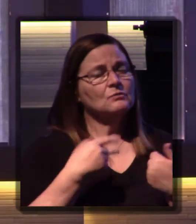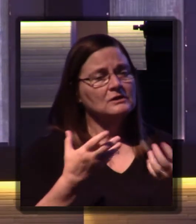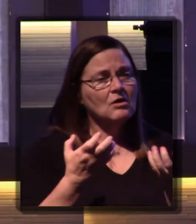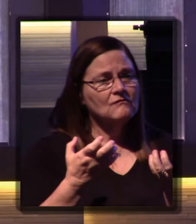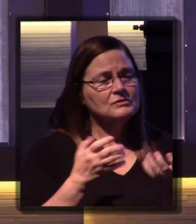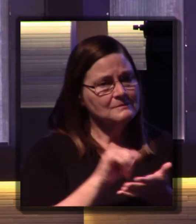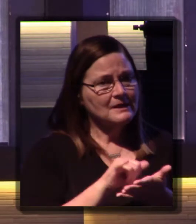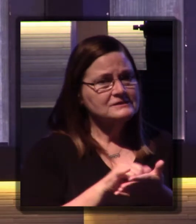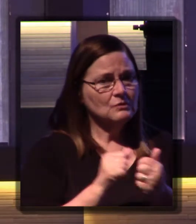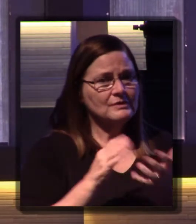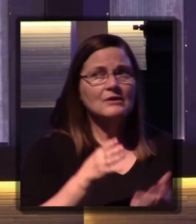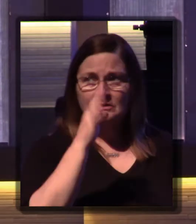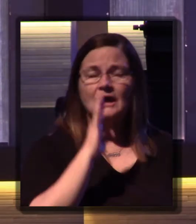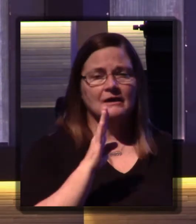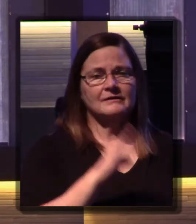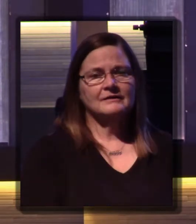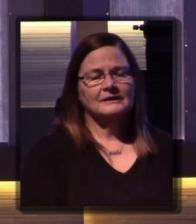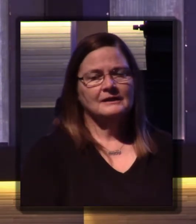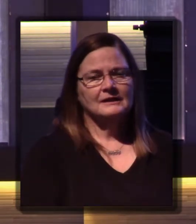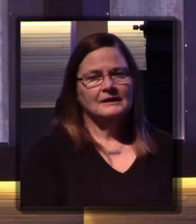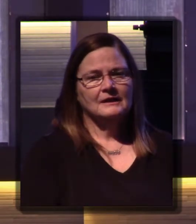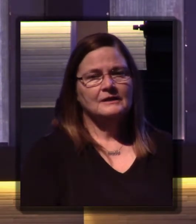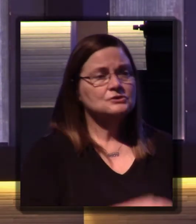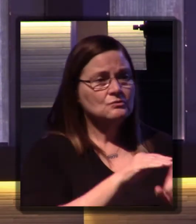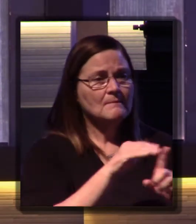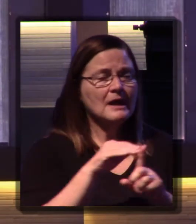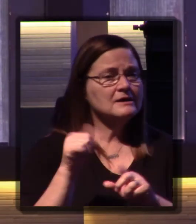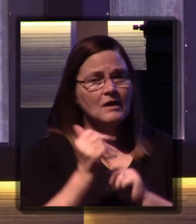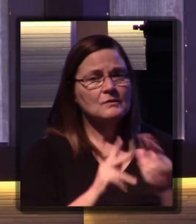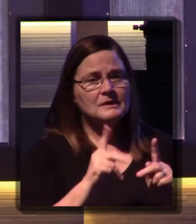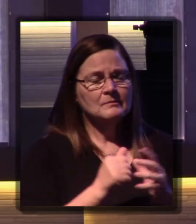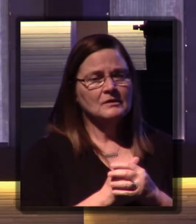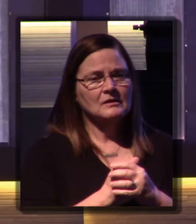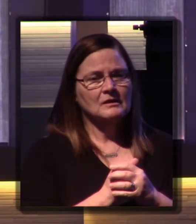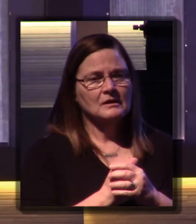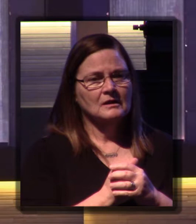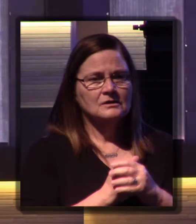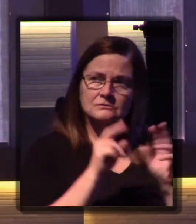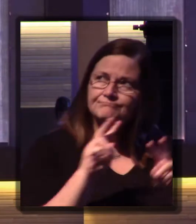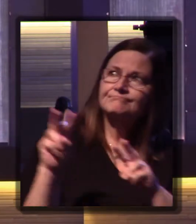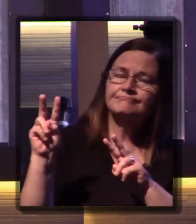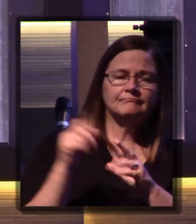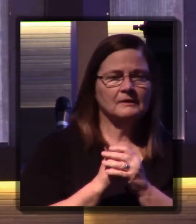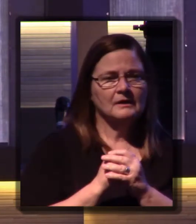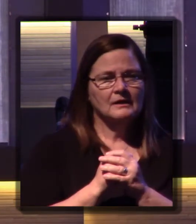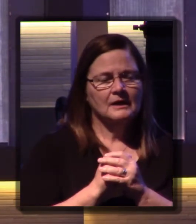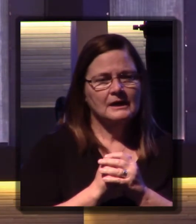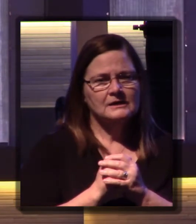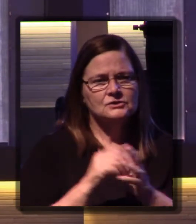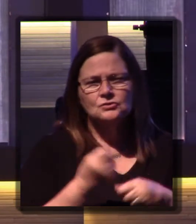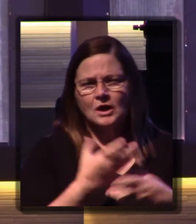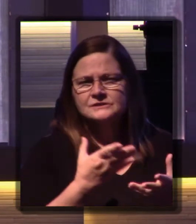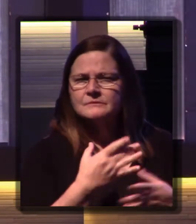we long for is impossible without God, and to remind others to look that way. And to pique their interest